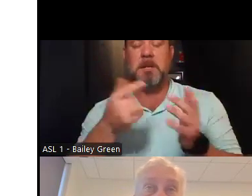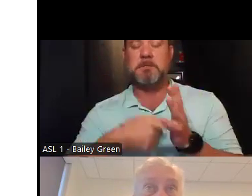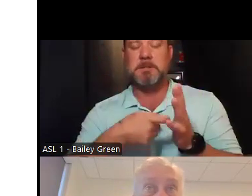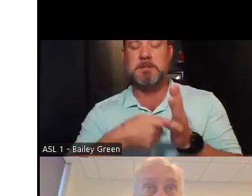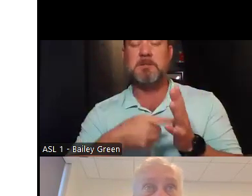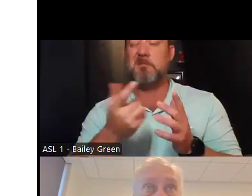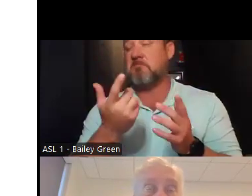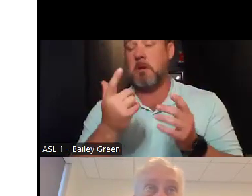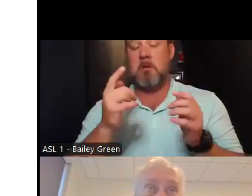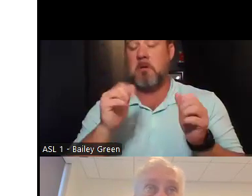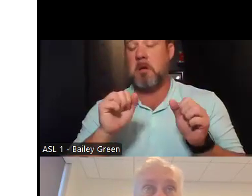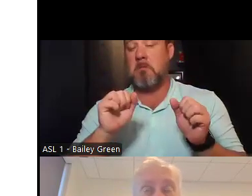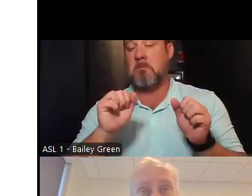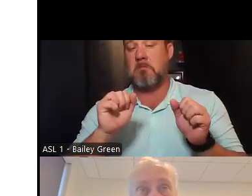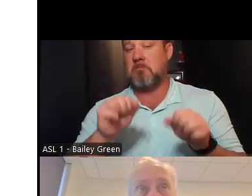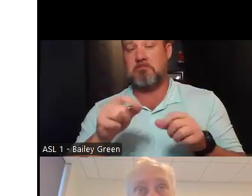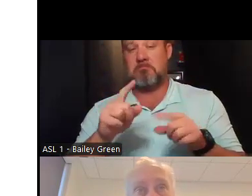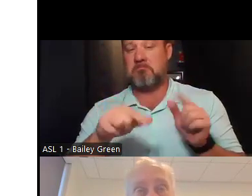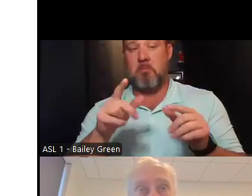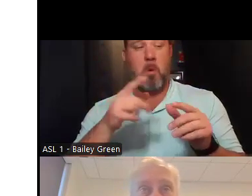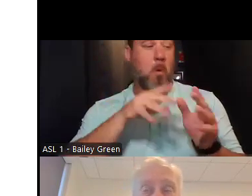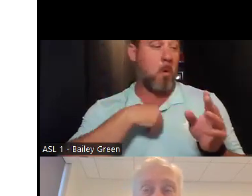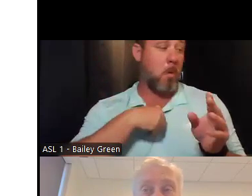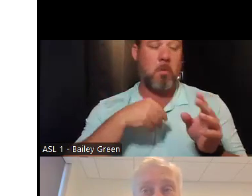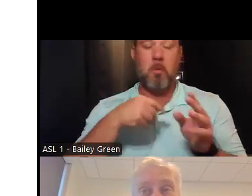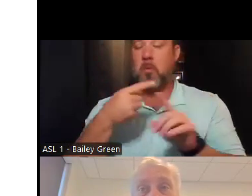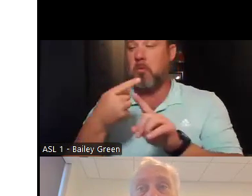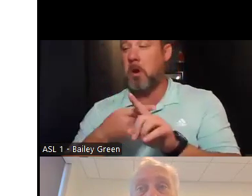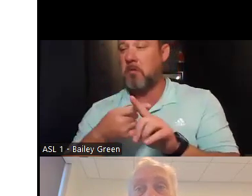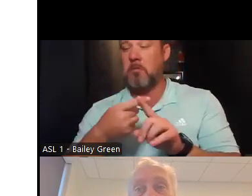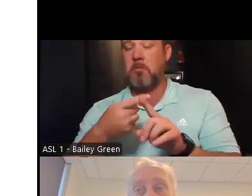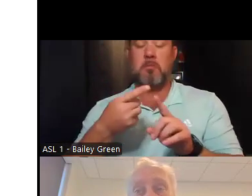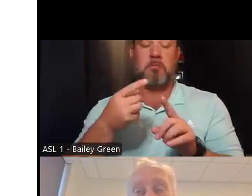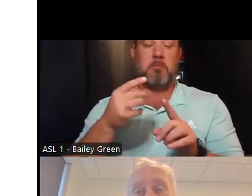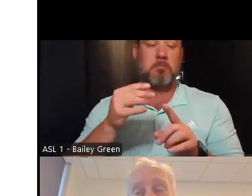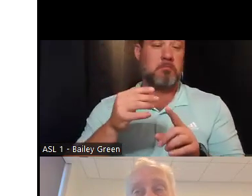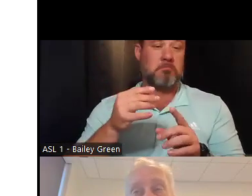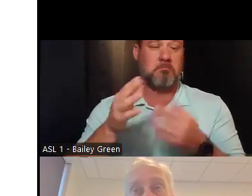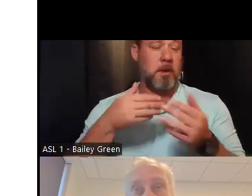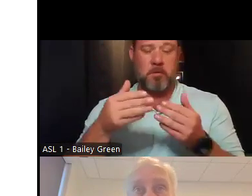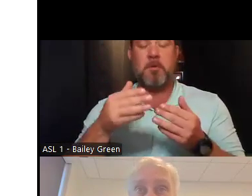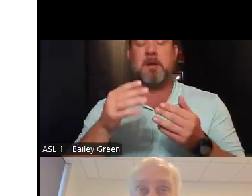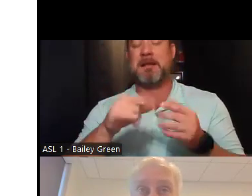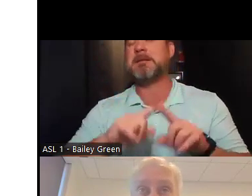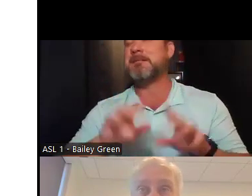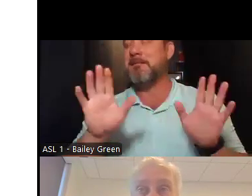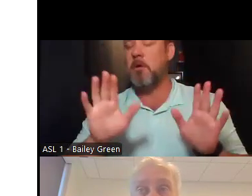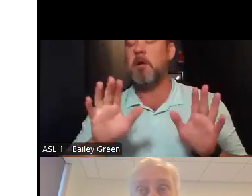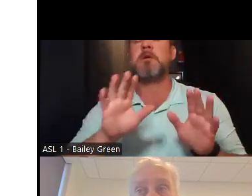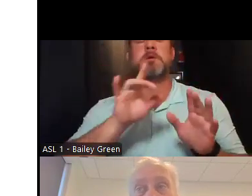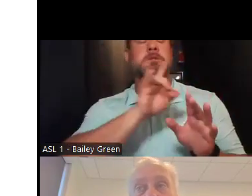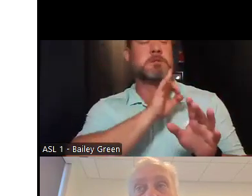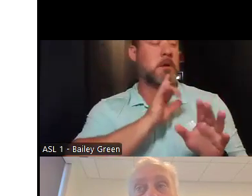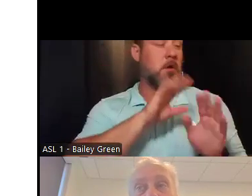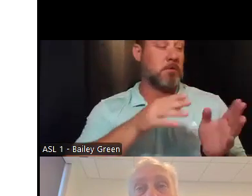by housing tenure, so whether you own or rent, and if you own or you have a mortgage or not. They differ by whether or not it's a single household